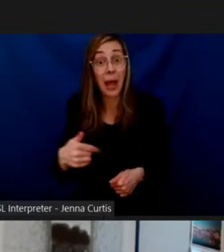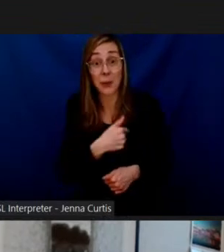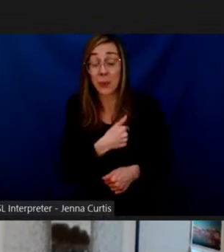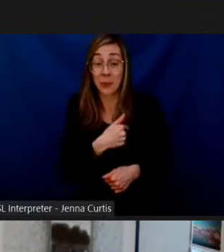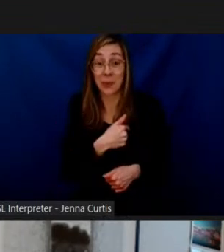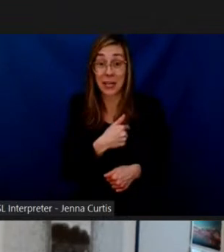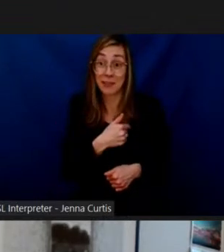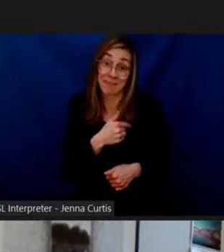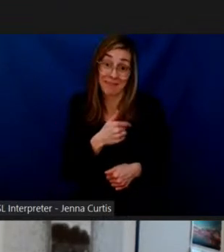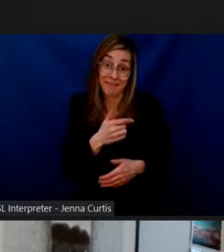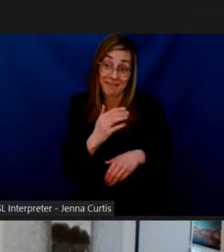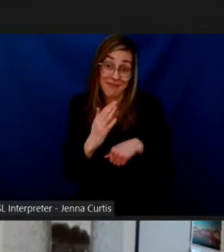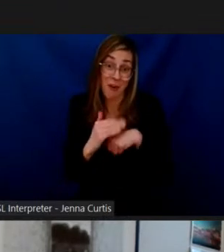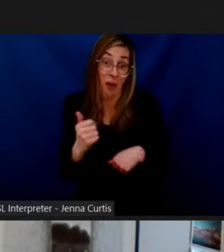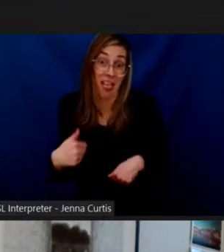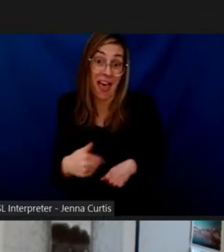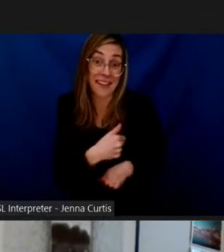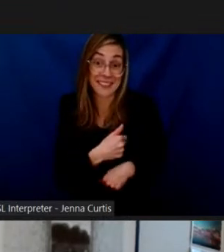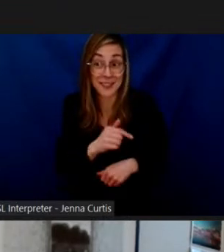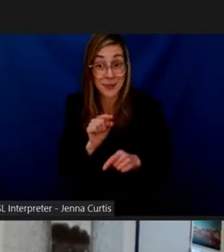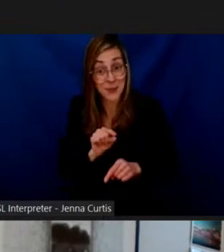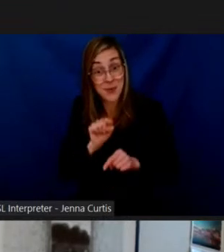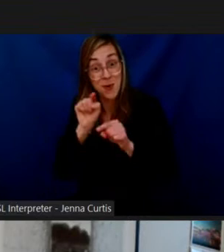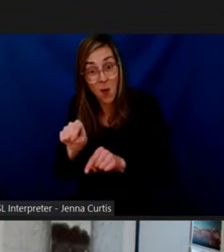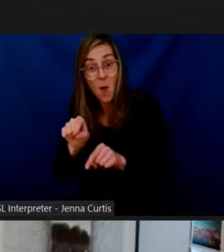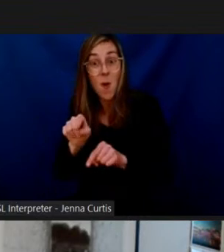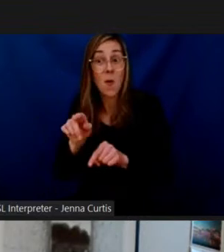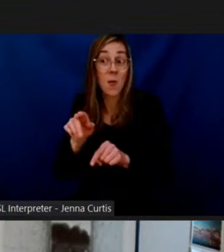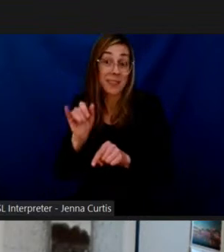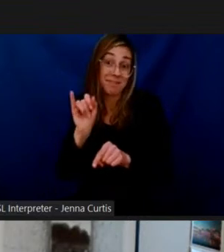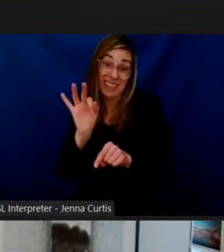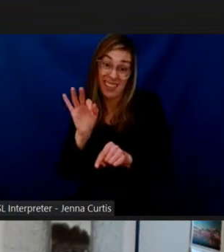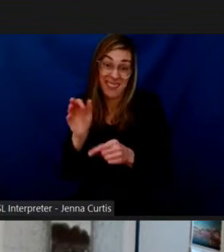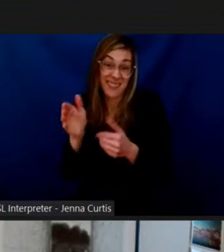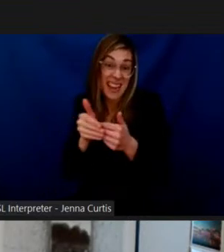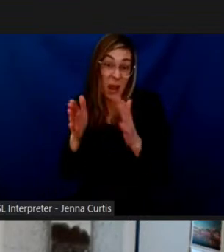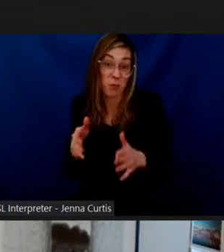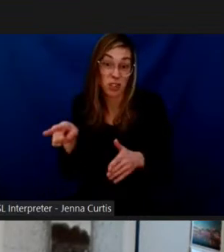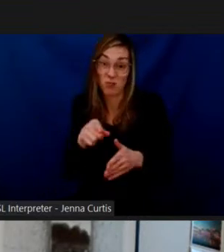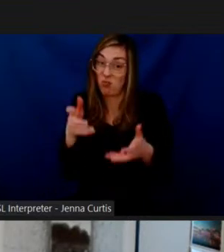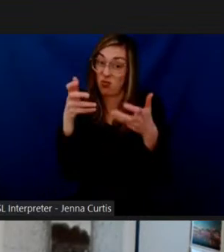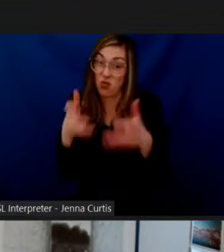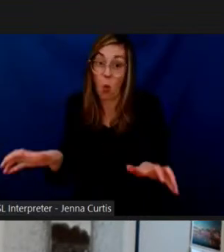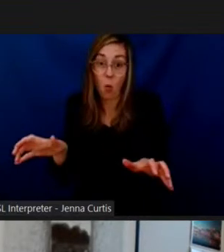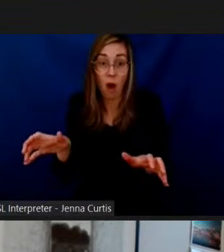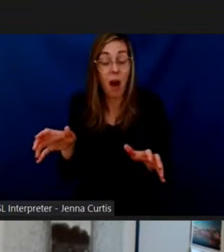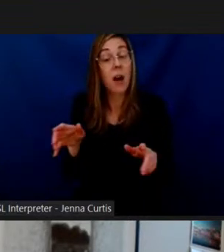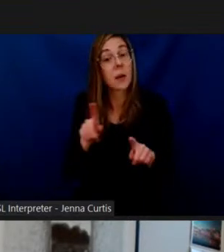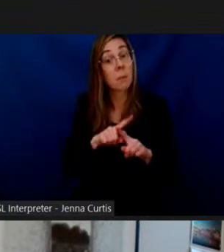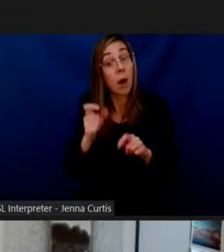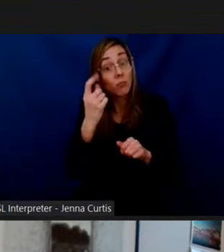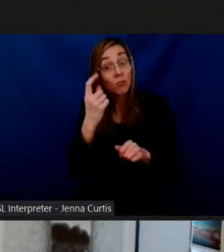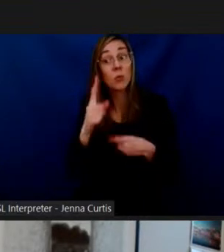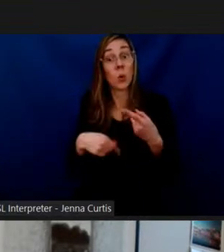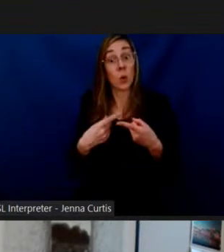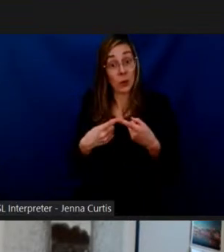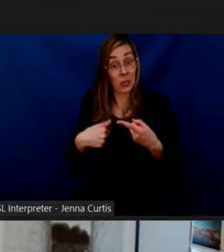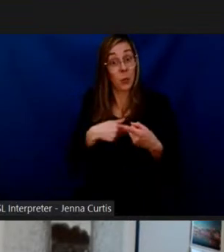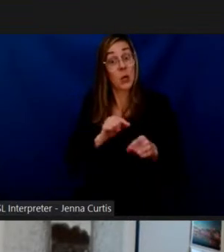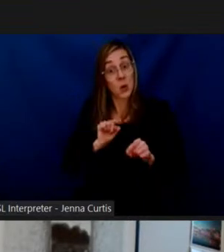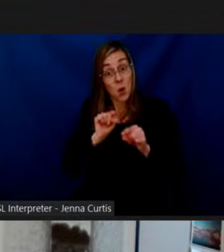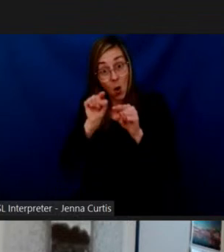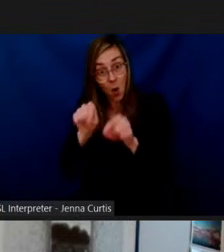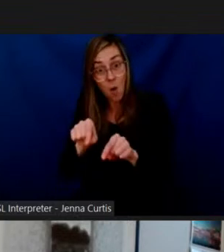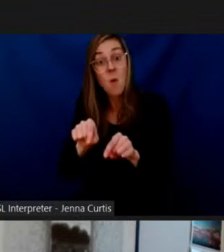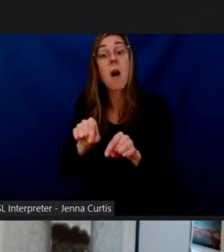it in their community. And what we've seen is that basically everywhere we've been, the community has changed for the